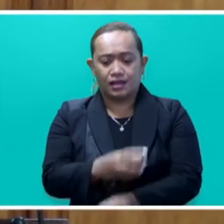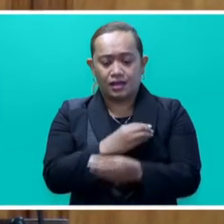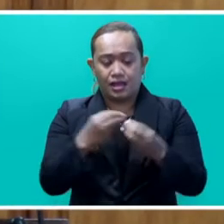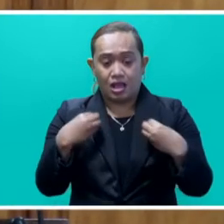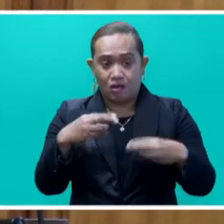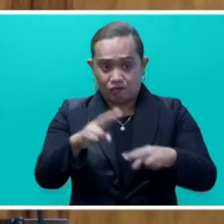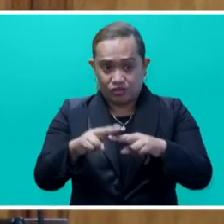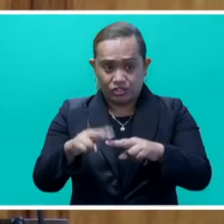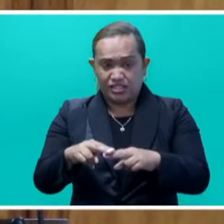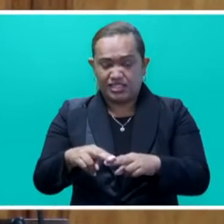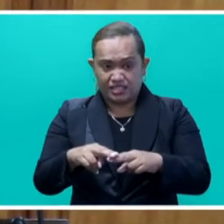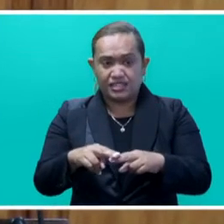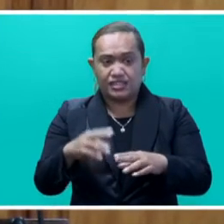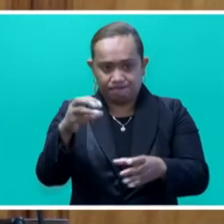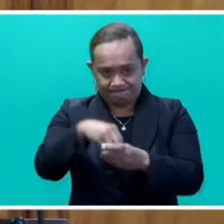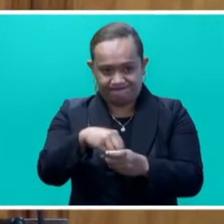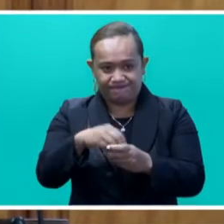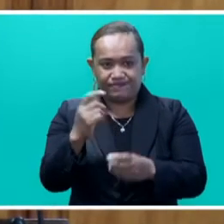exception.